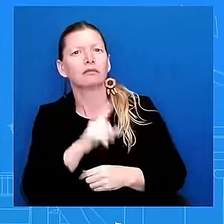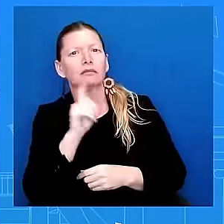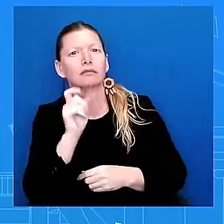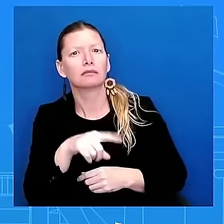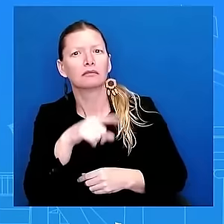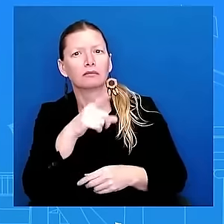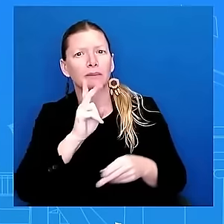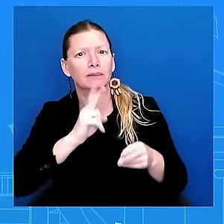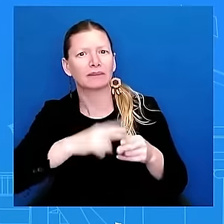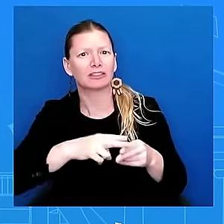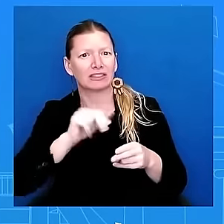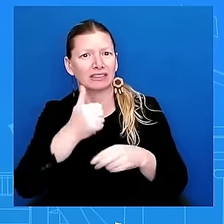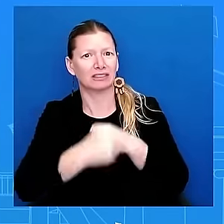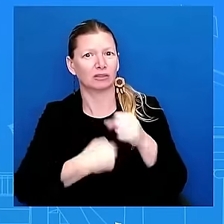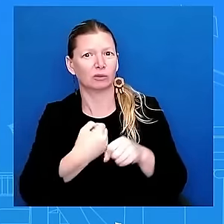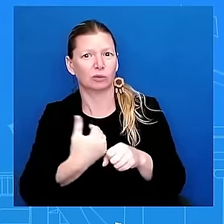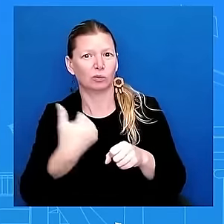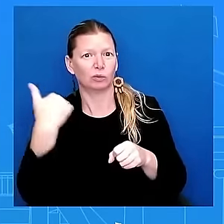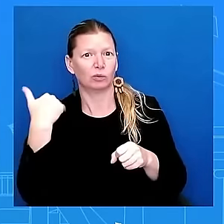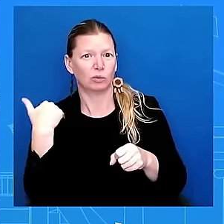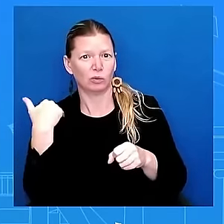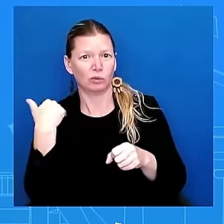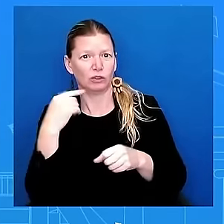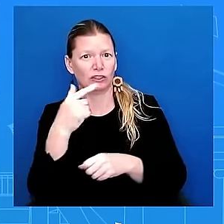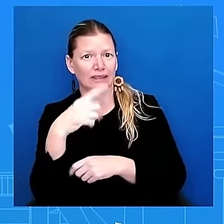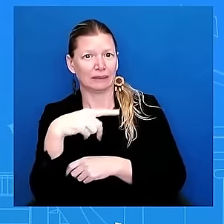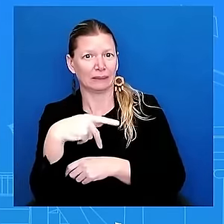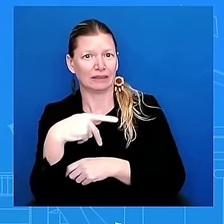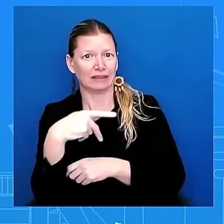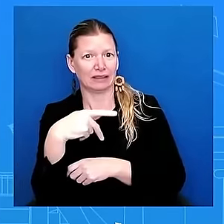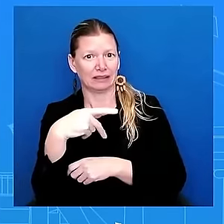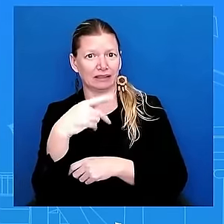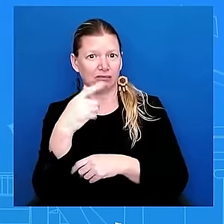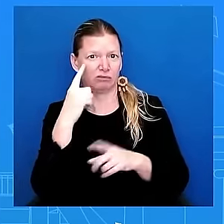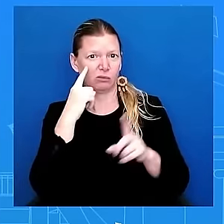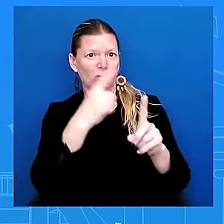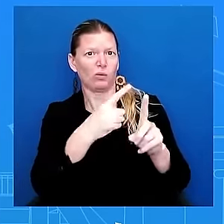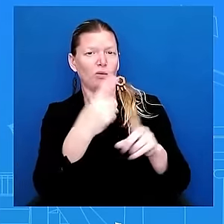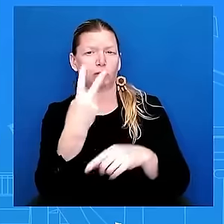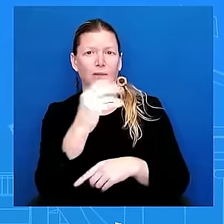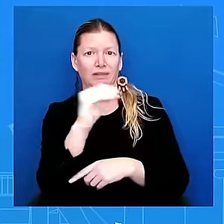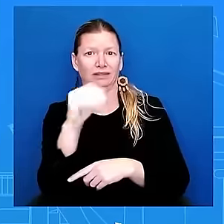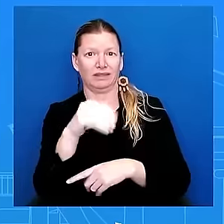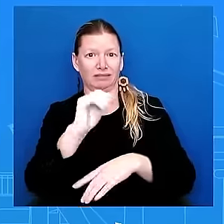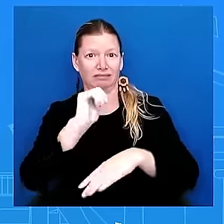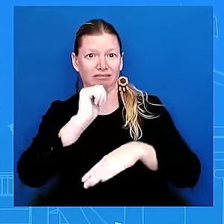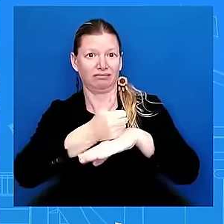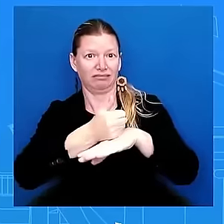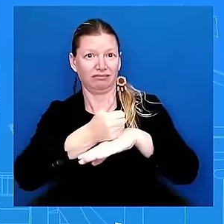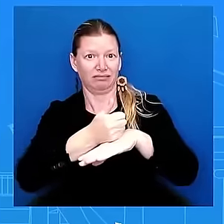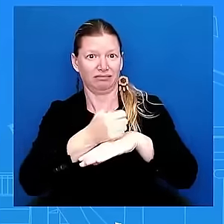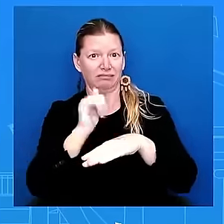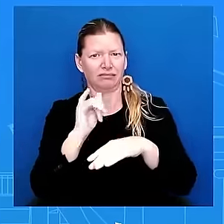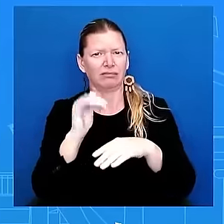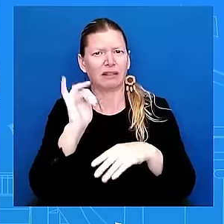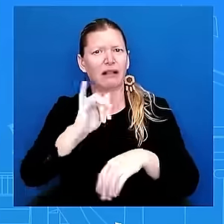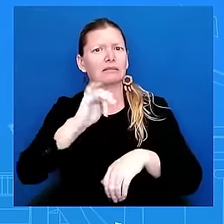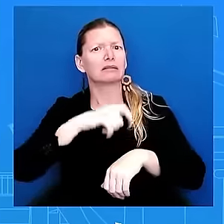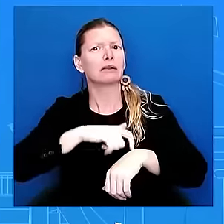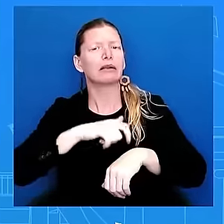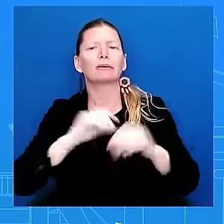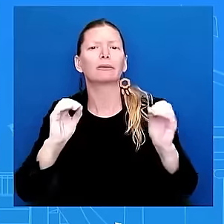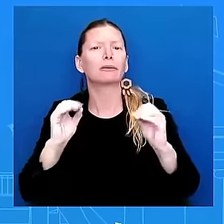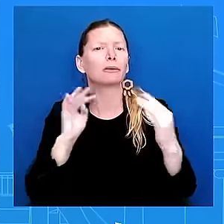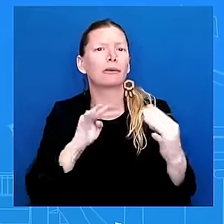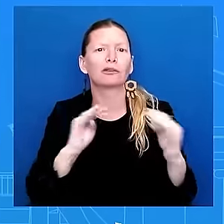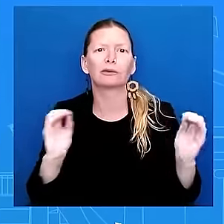was no war underway at that time. And so the entire security situation looks radically different than it does,